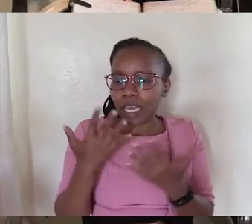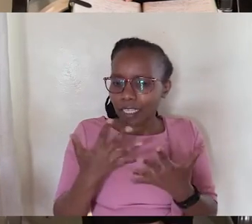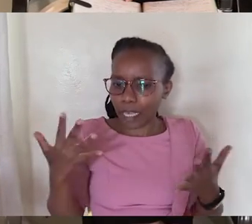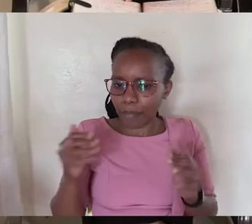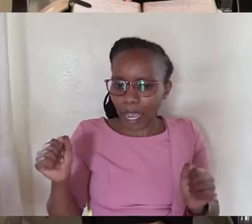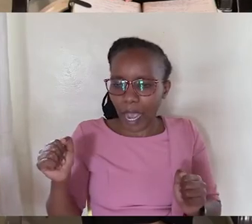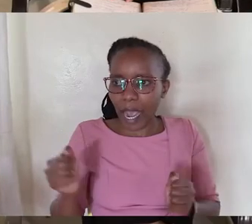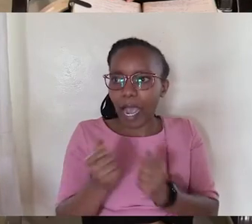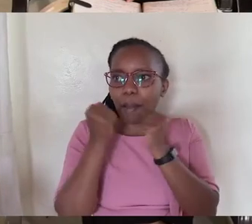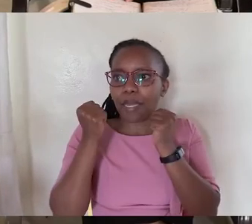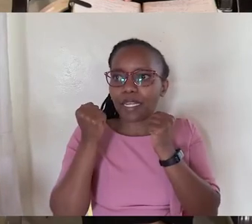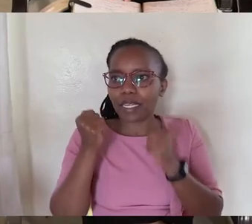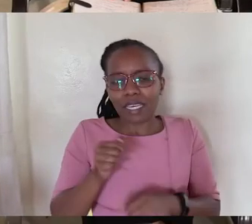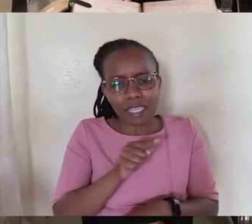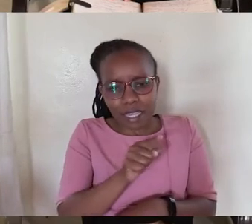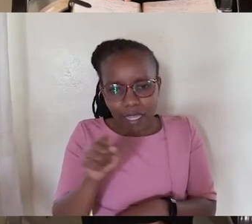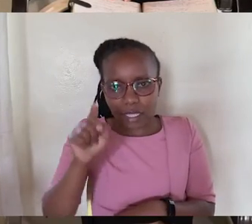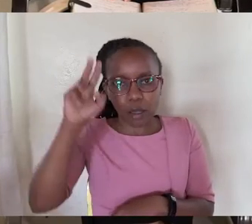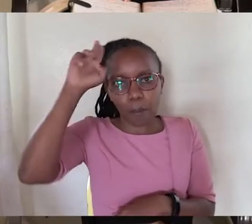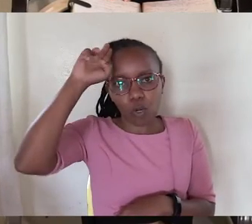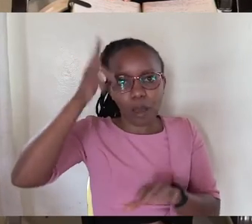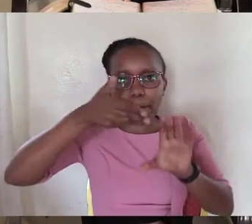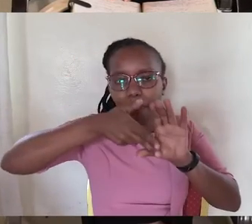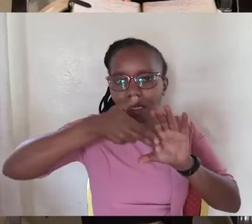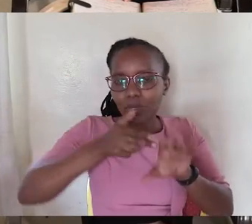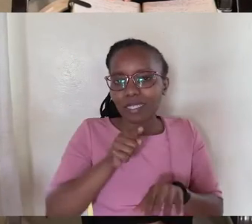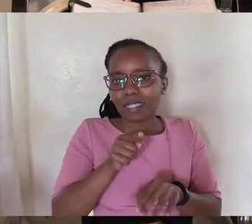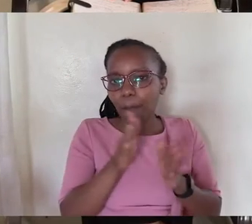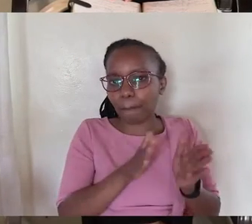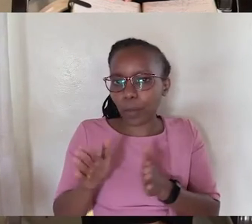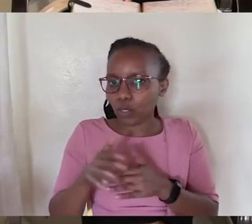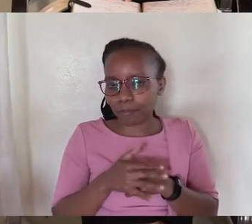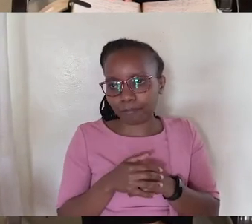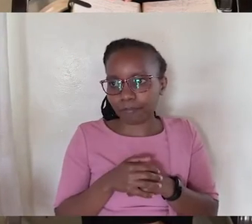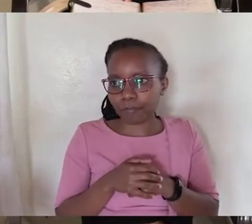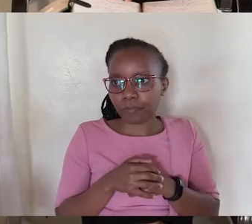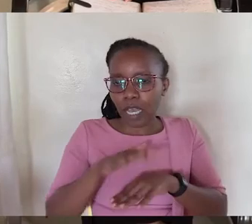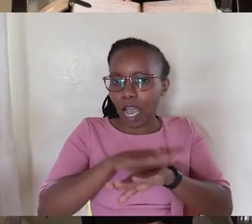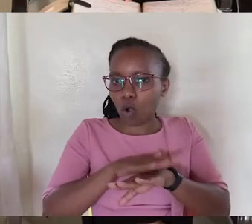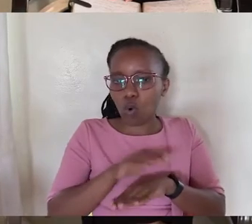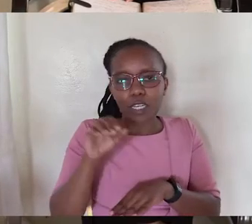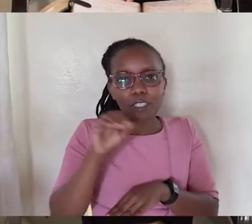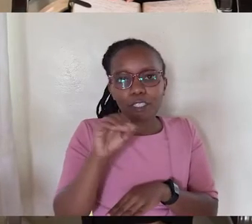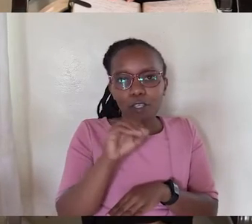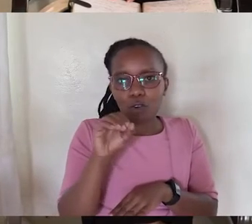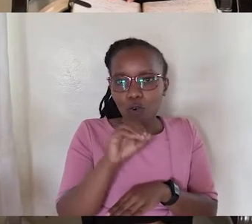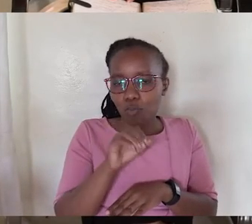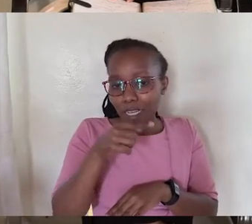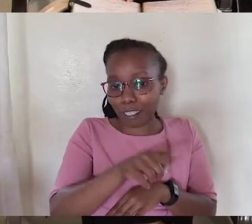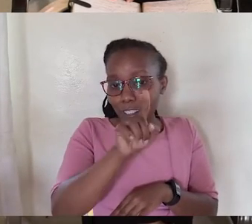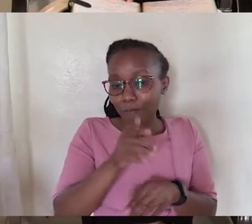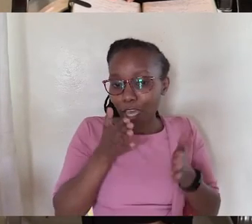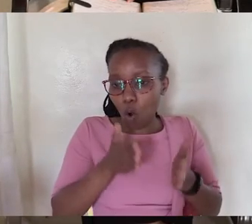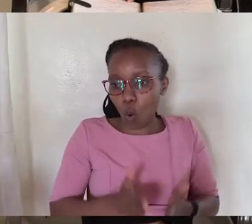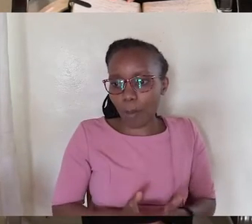that there were these officers, these duty bearers, who participated in this process, and that they are just not very good people also, and that they are human, and